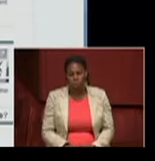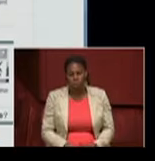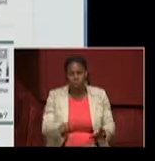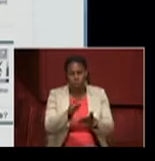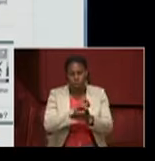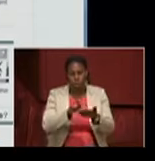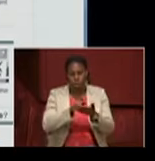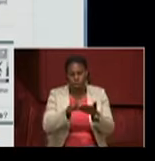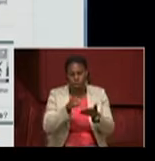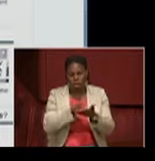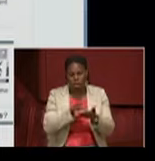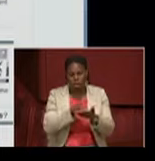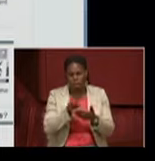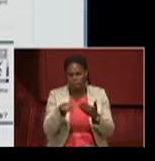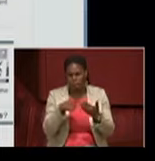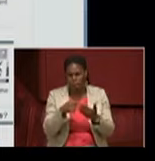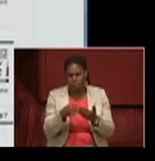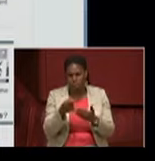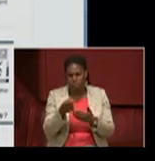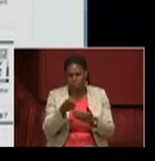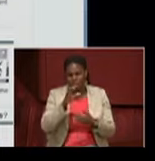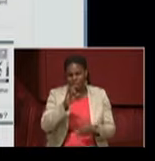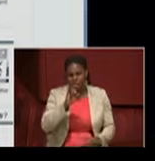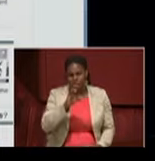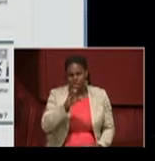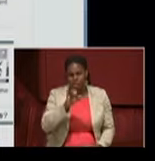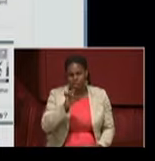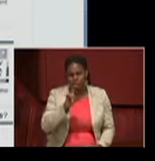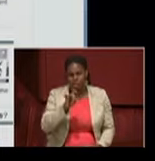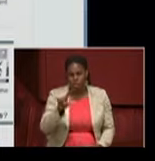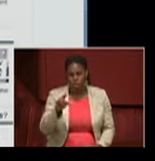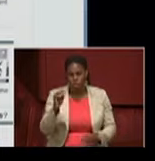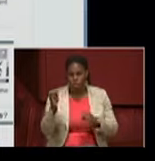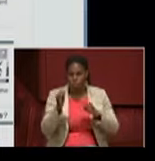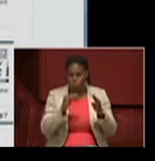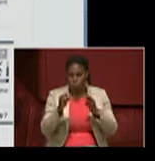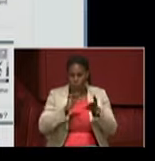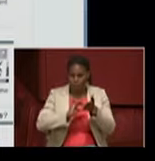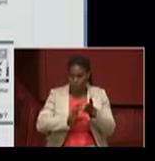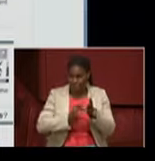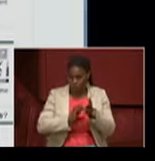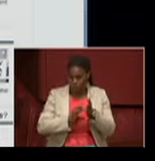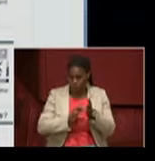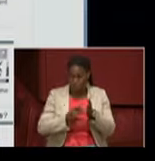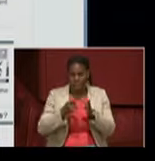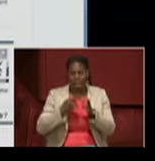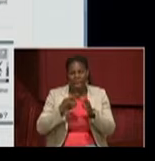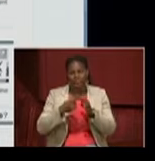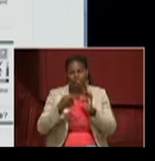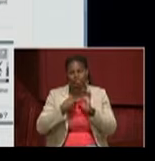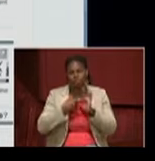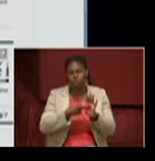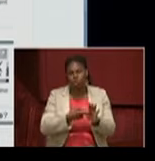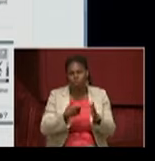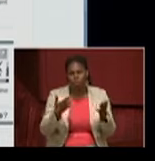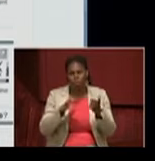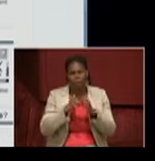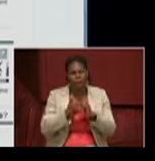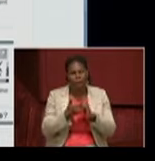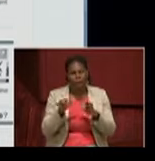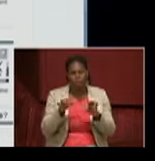article about Civil War medicine, you're going to give you an intro about Civil War medicine, and then show you how to